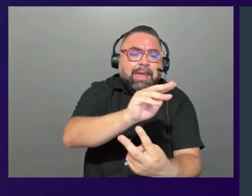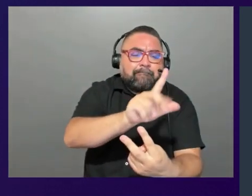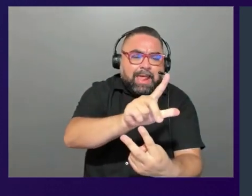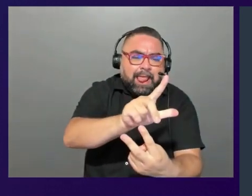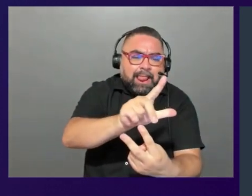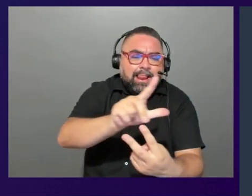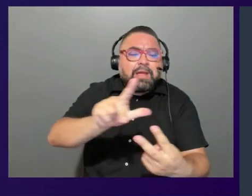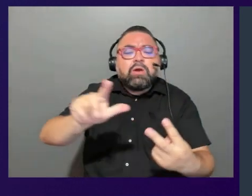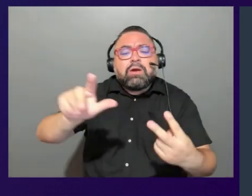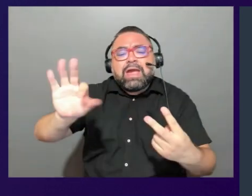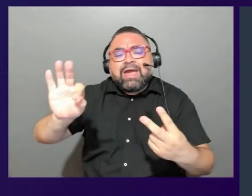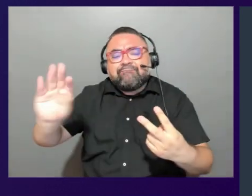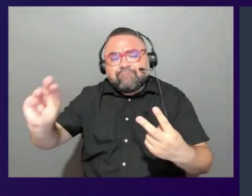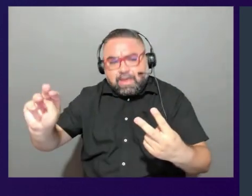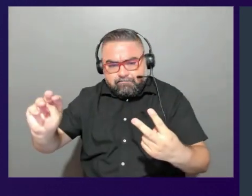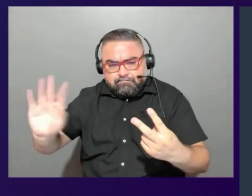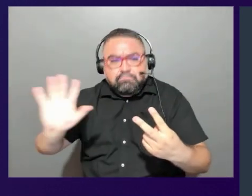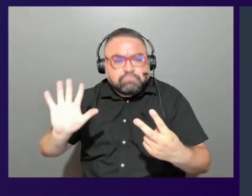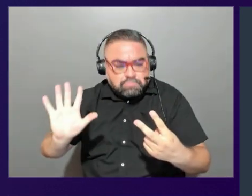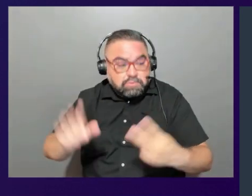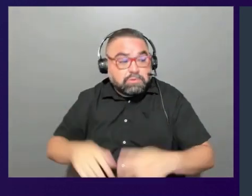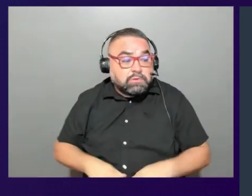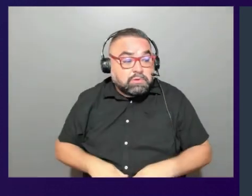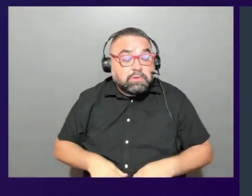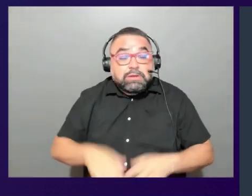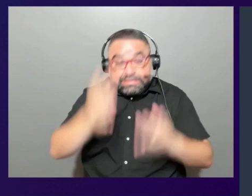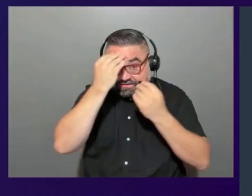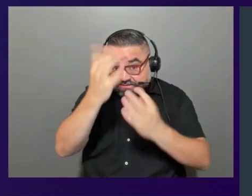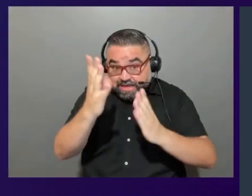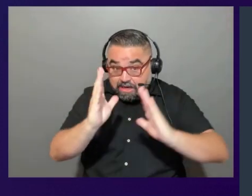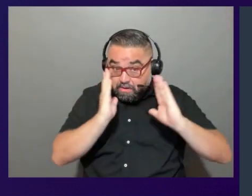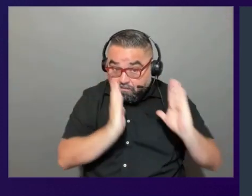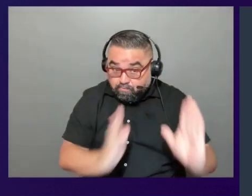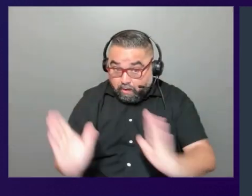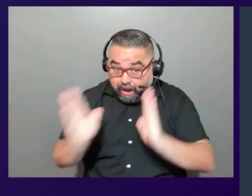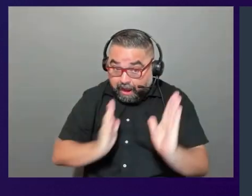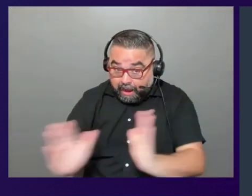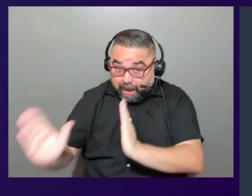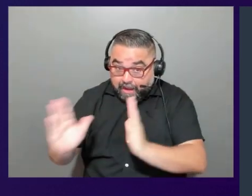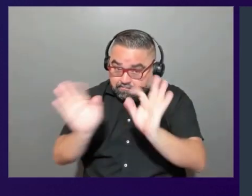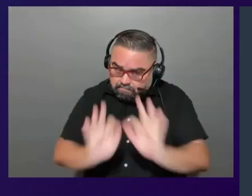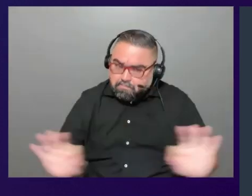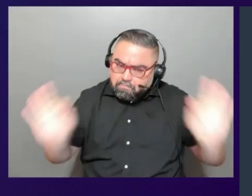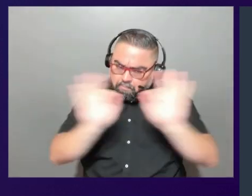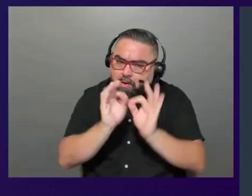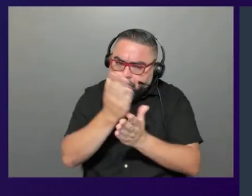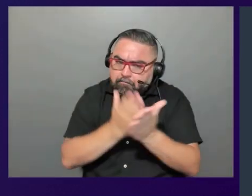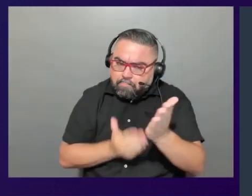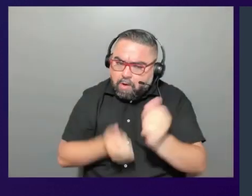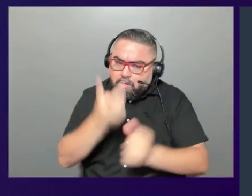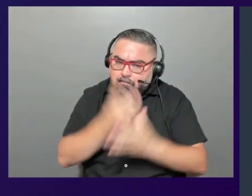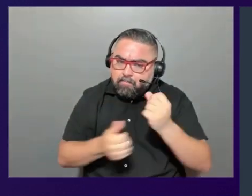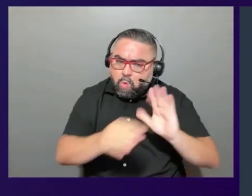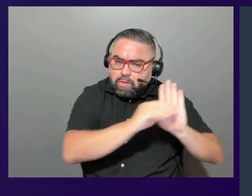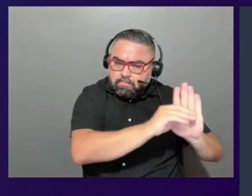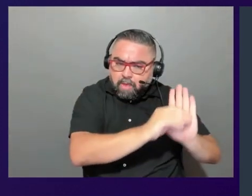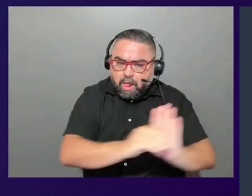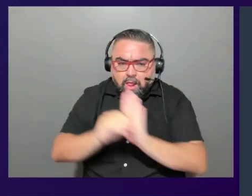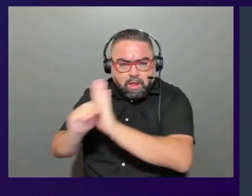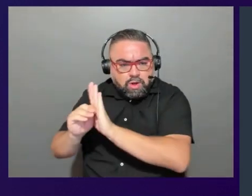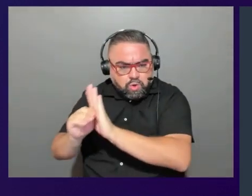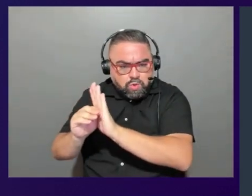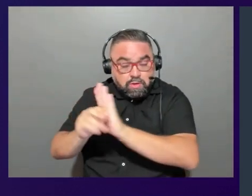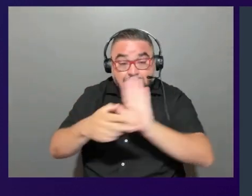data preparation is an important part of both types of models. So while you need to use labeled data for